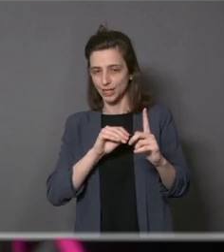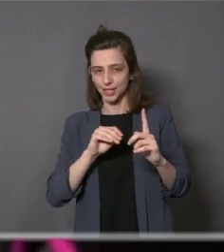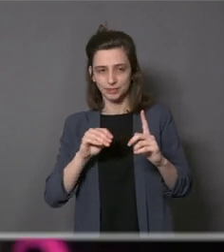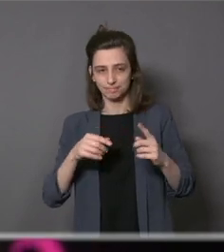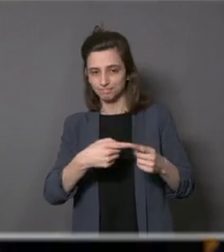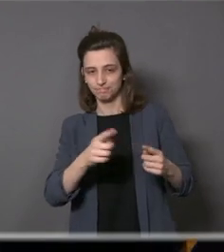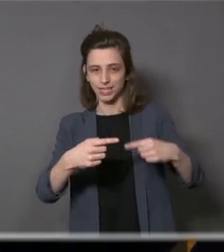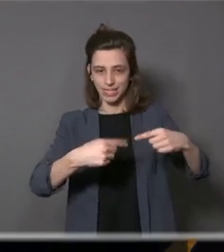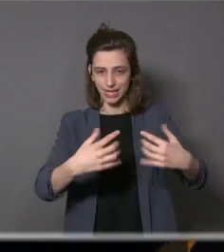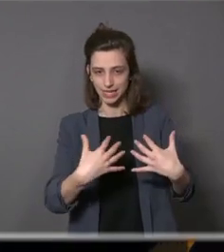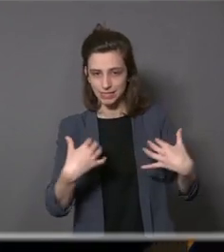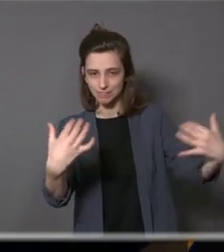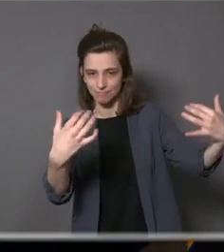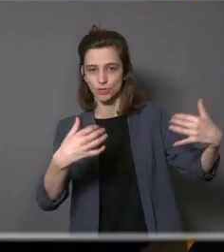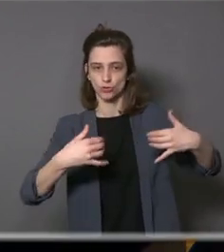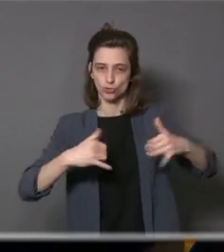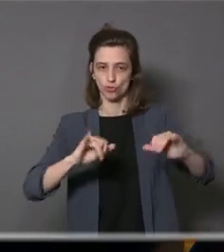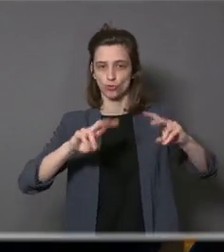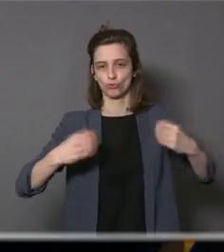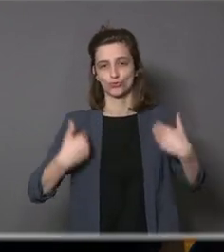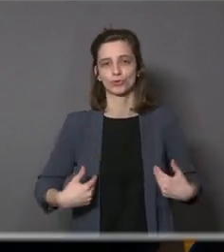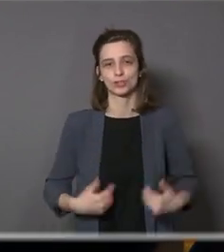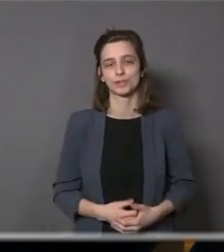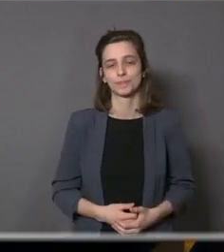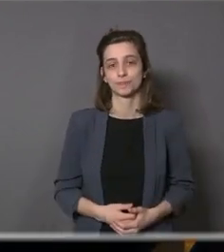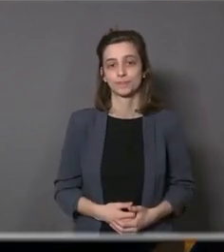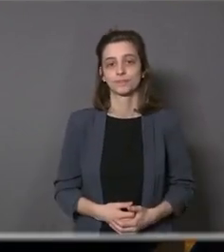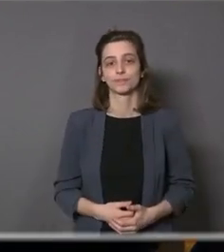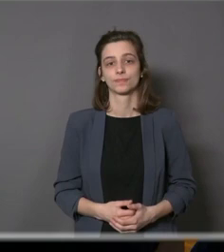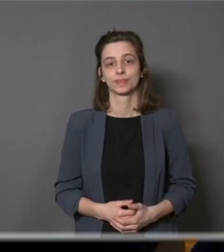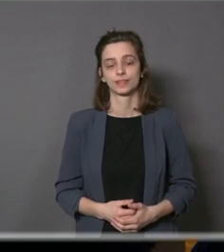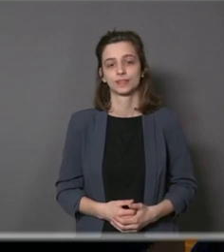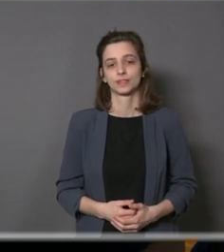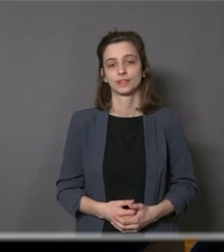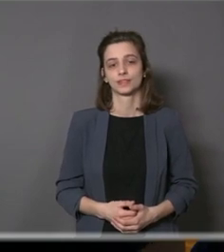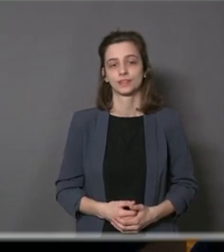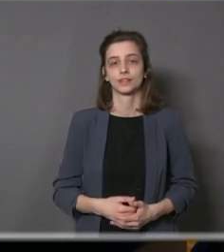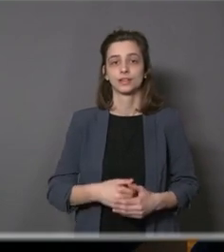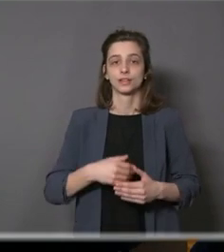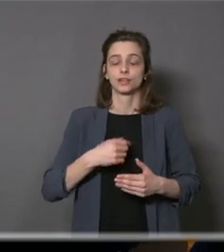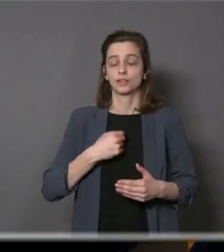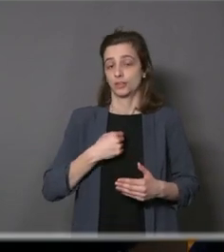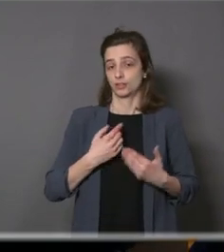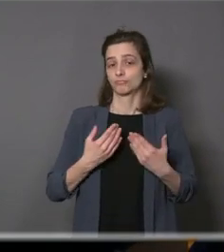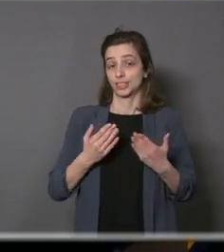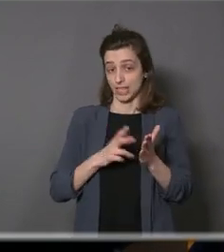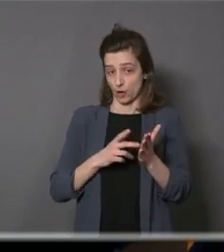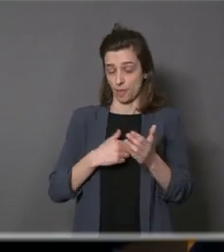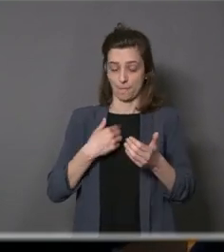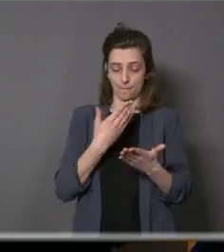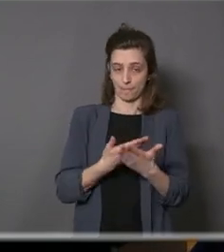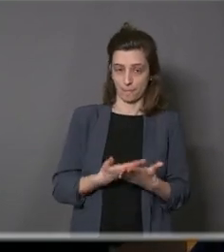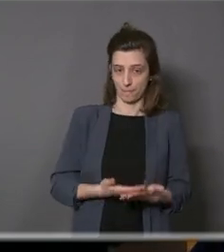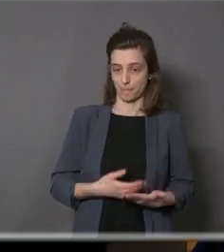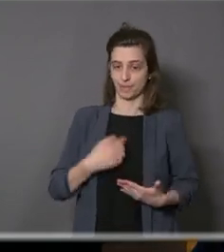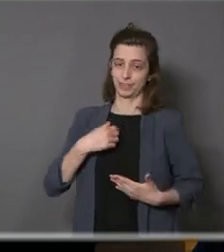researchers. For these reasons, and I hereby bestow upon you, in my capacity as rector of KU Leuven, and on the